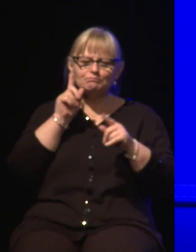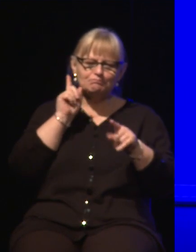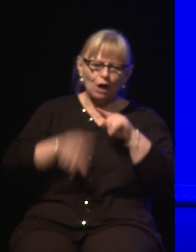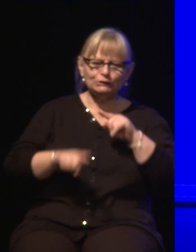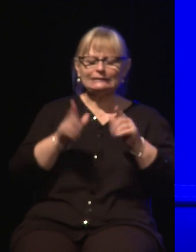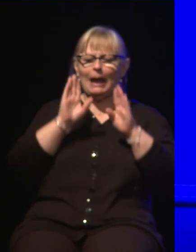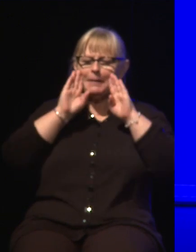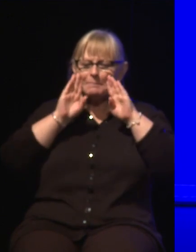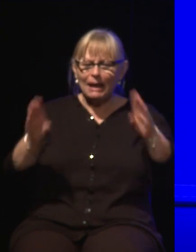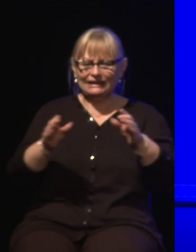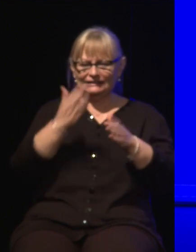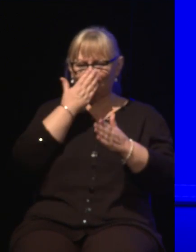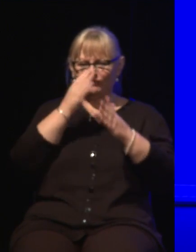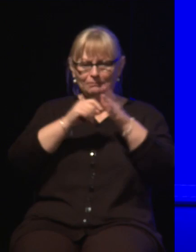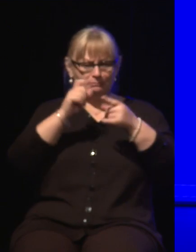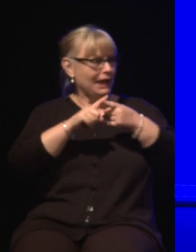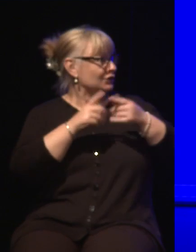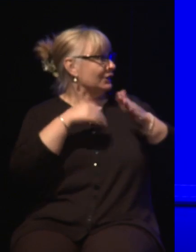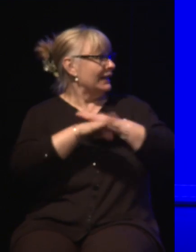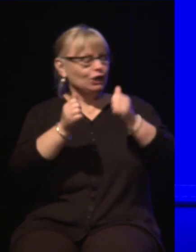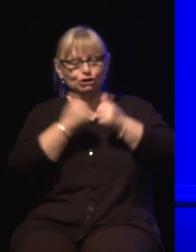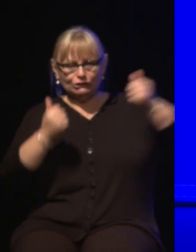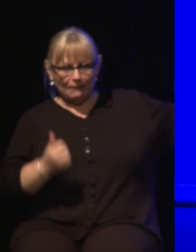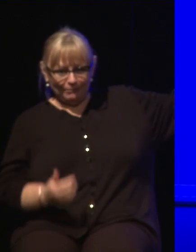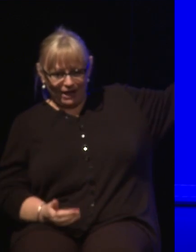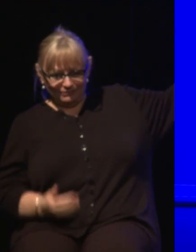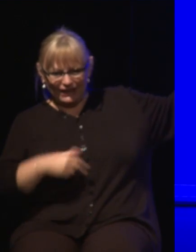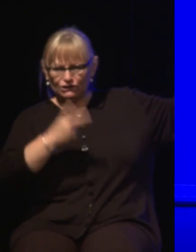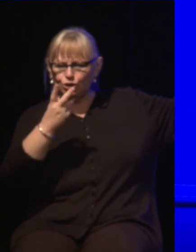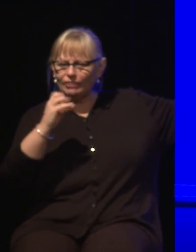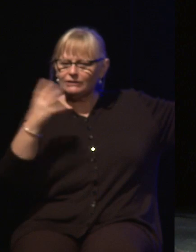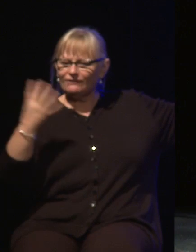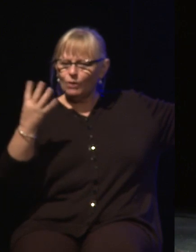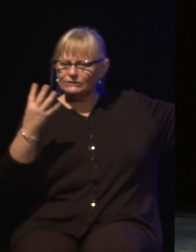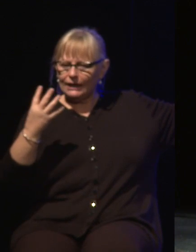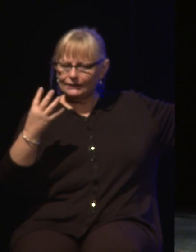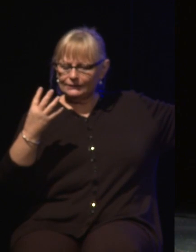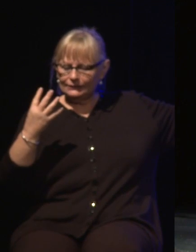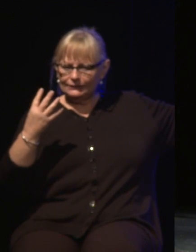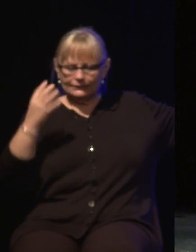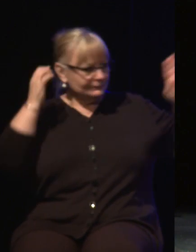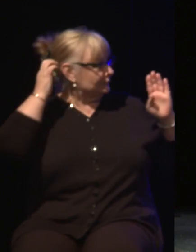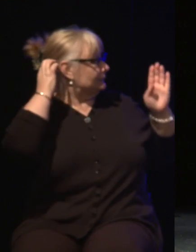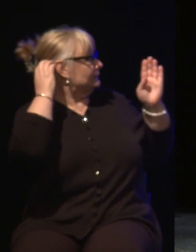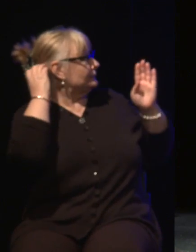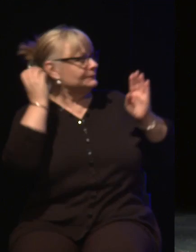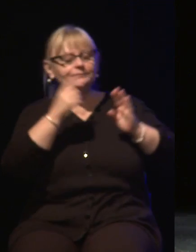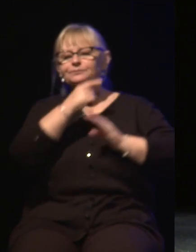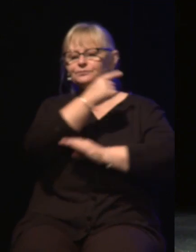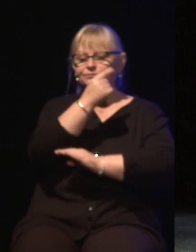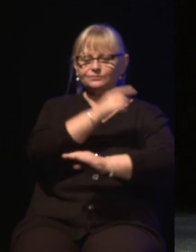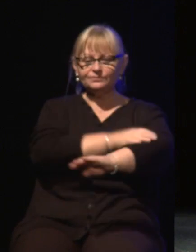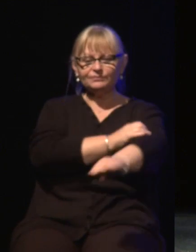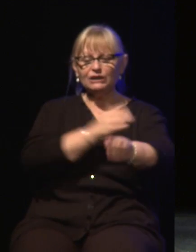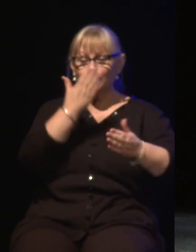on a newspaper, an Australian newspaper in 2014, at the beginning of 2014, this was